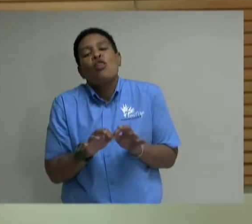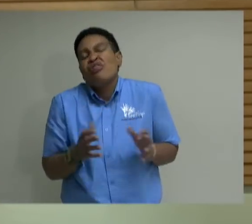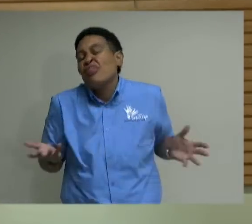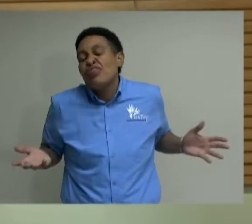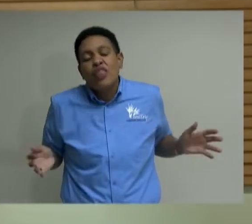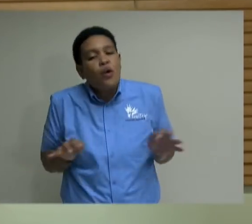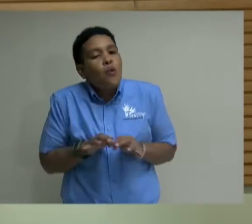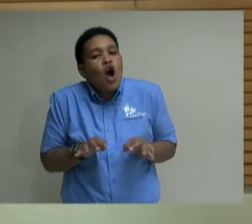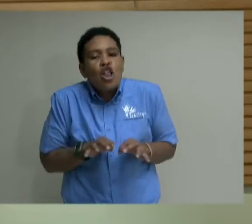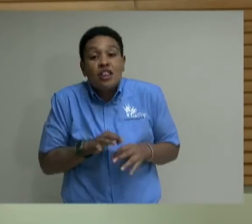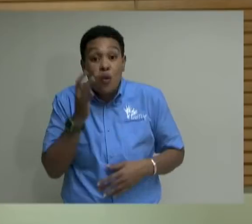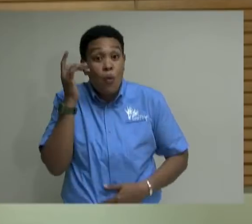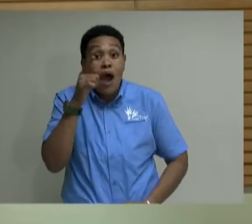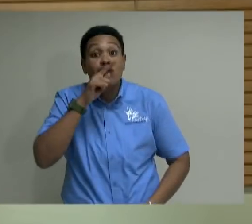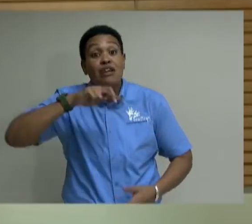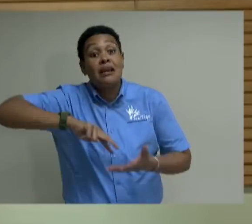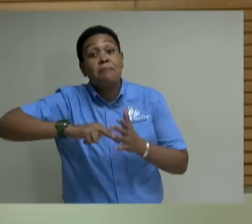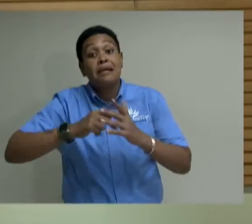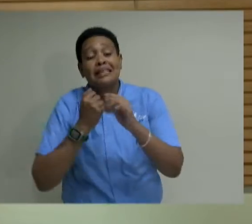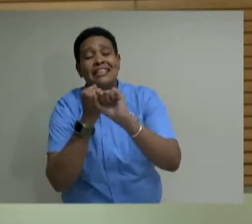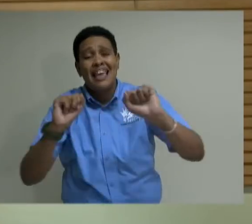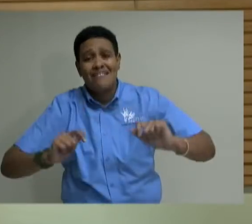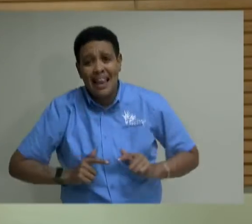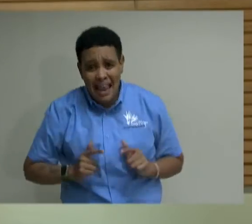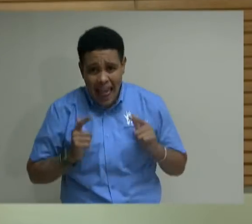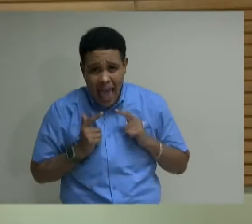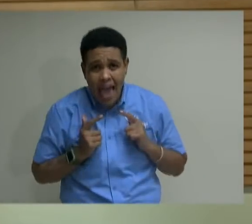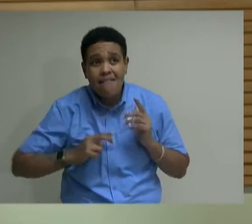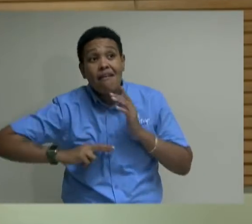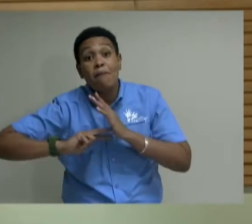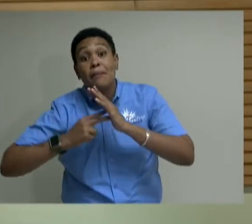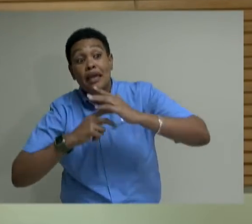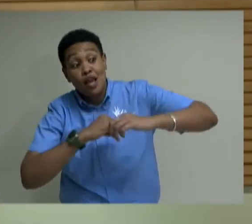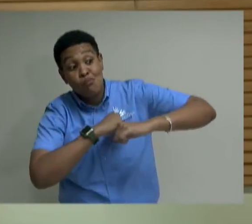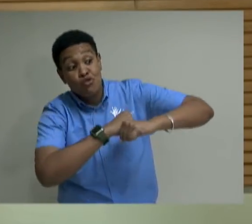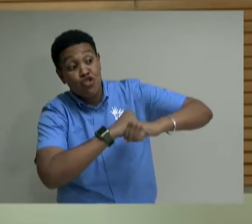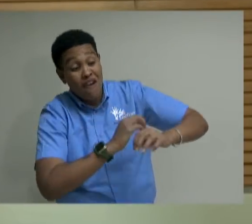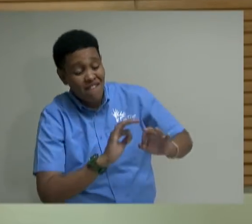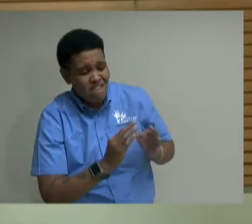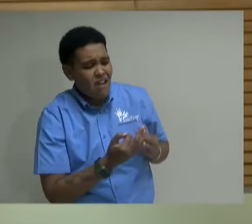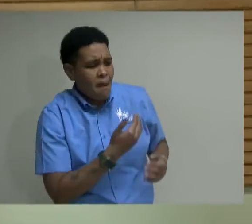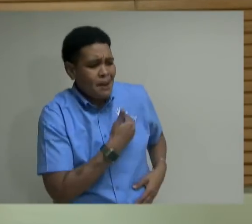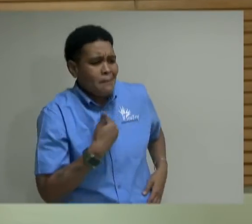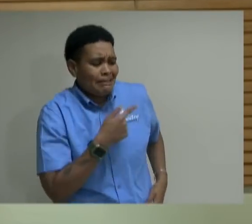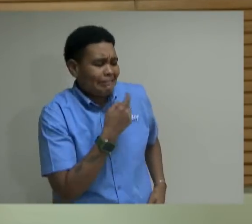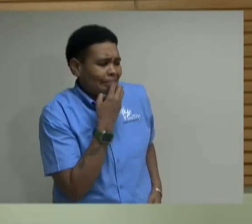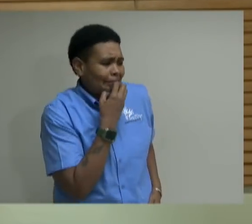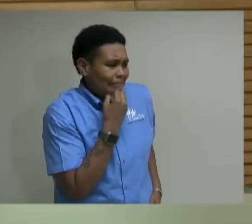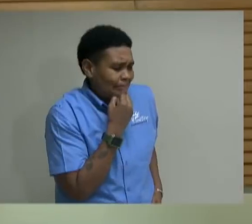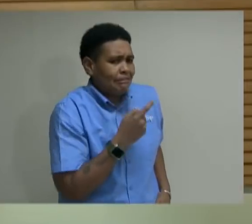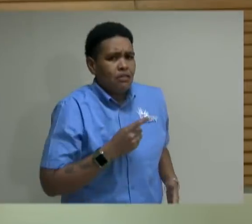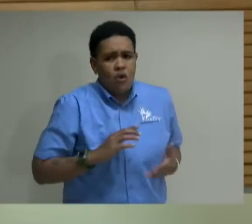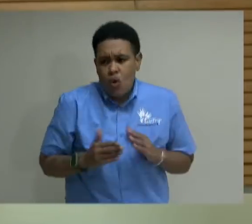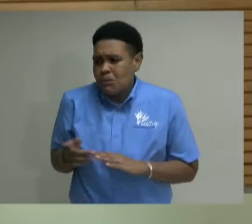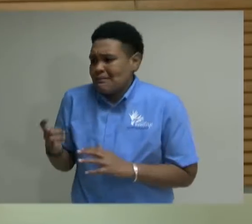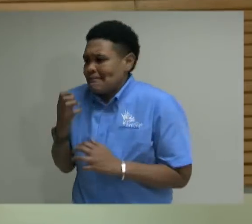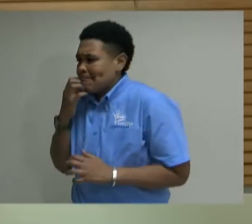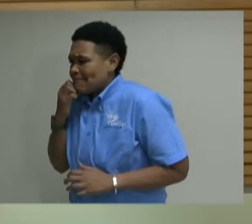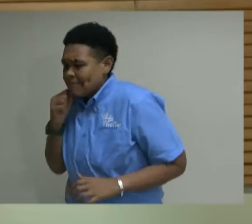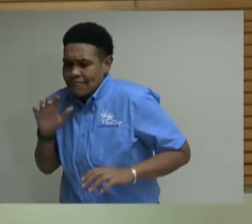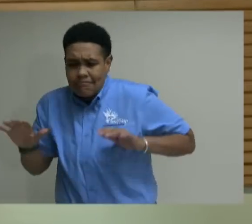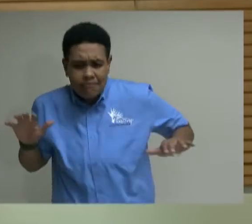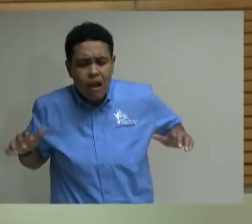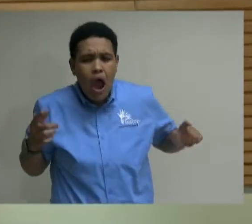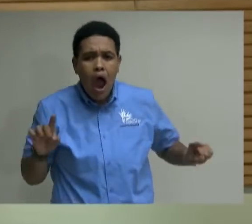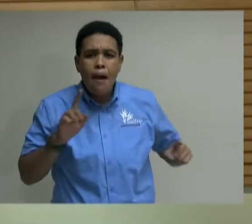worth it because it means saving lives, it means preserving family members and friends and communities,